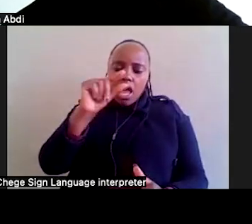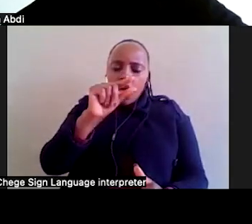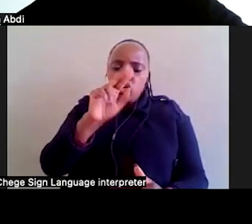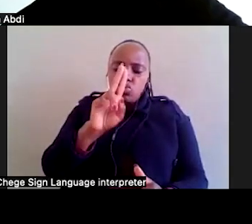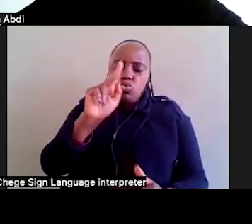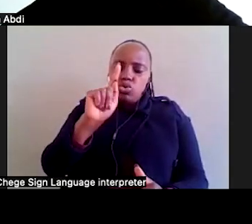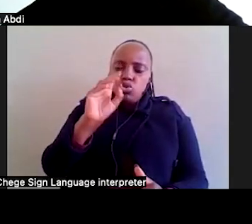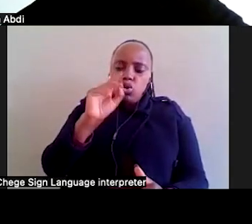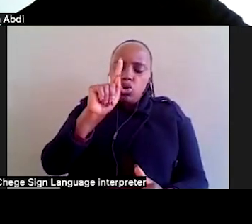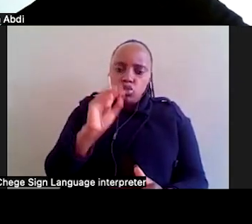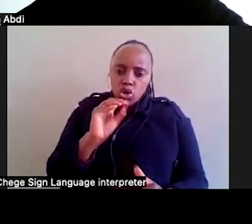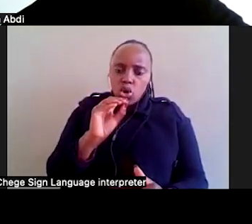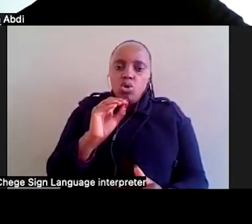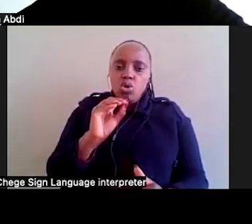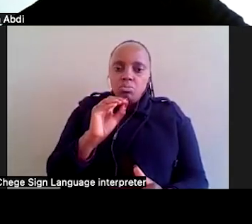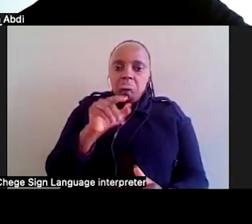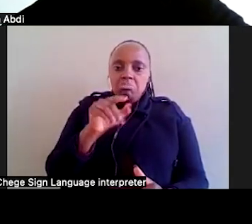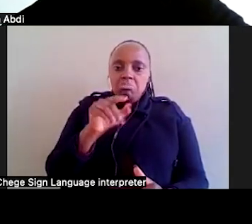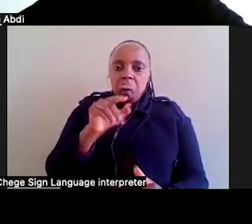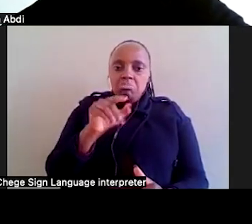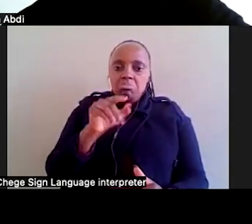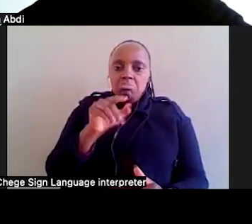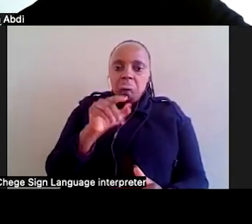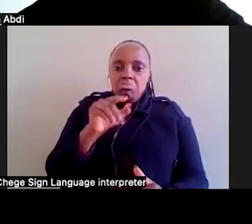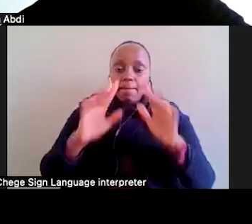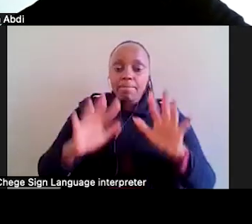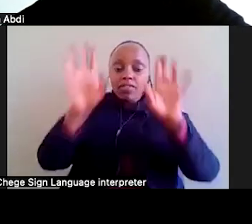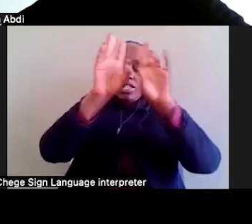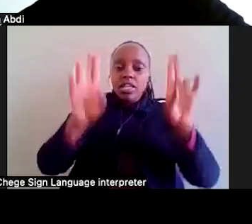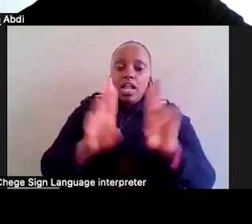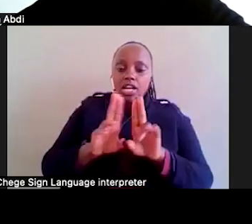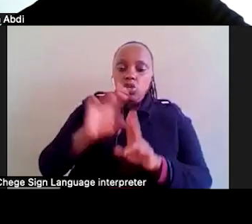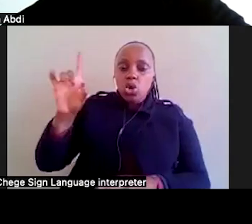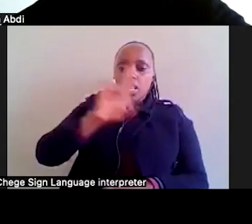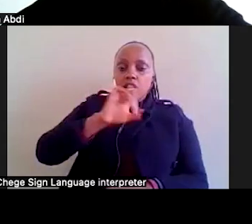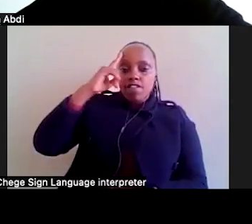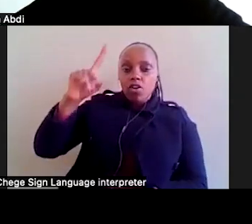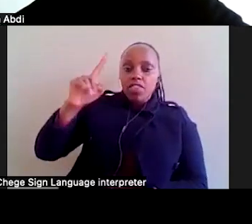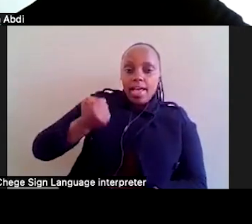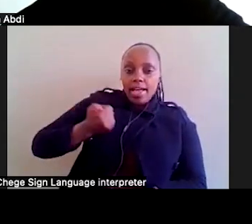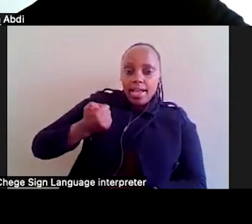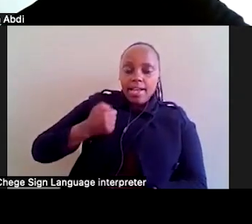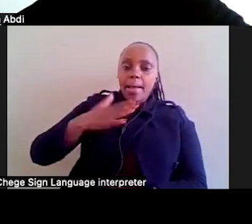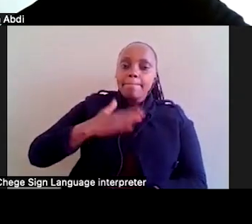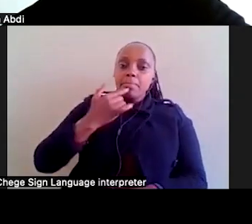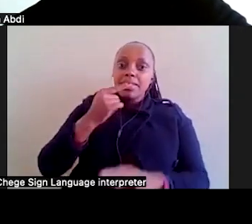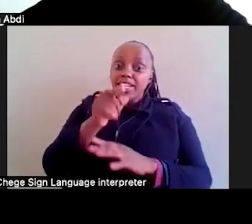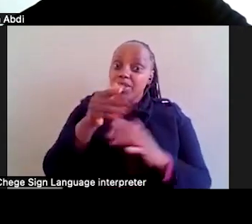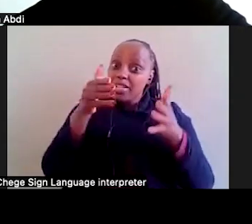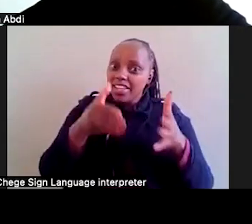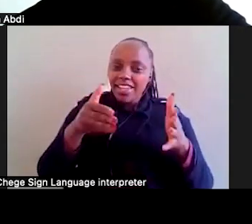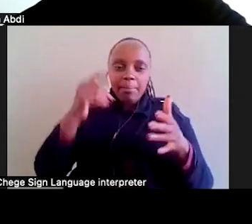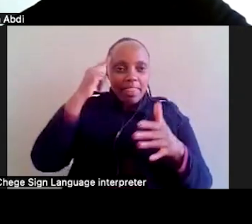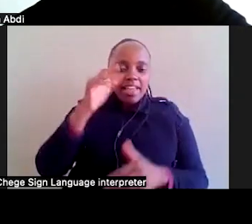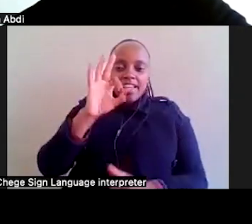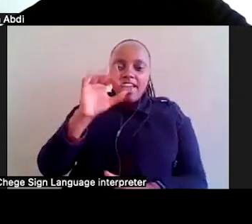to start the celebrations of the International Day of the Girl. I'm telling you here, I think